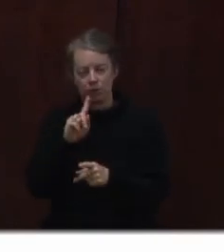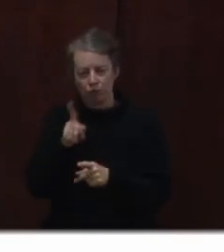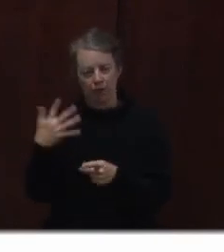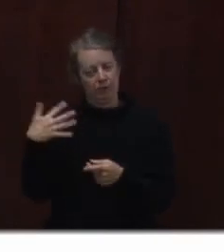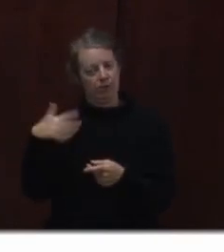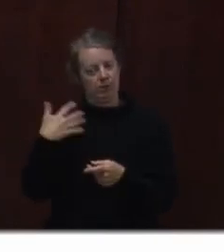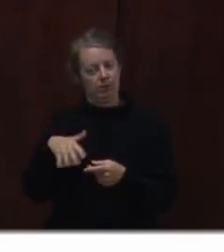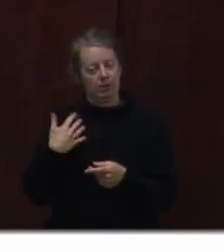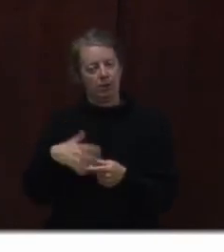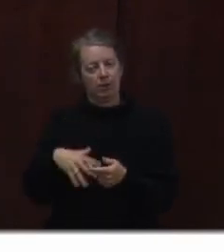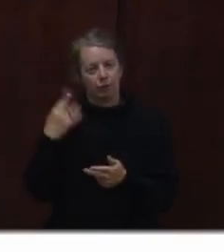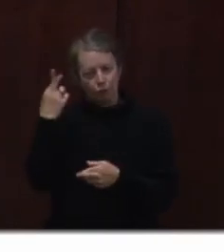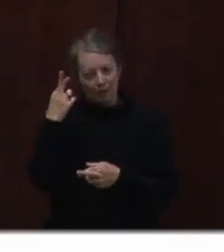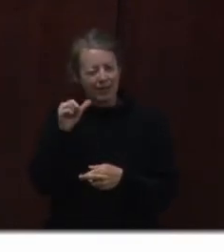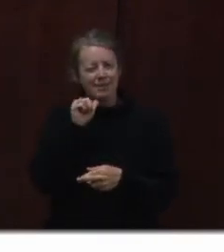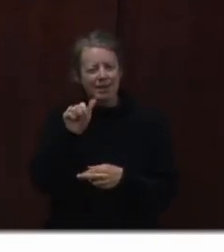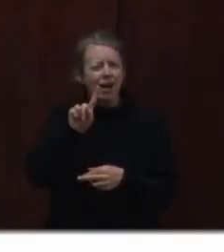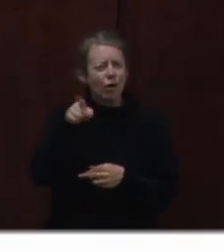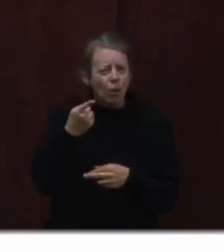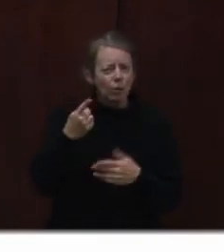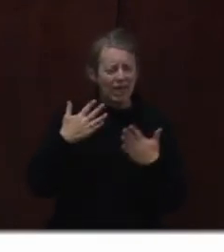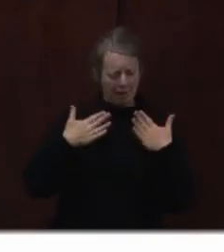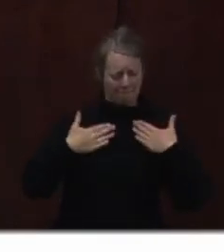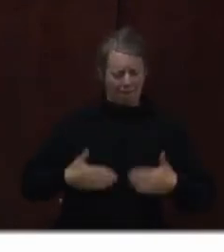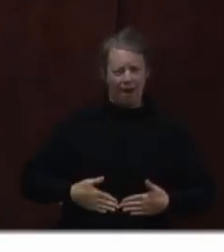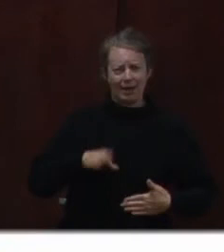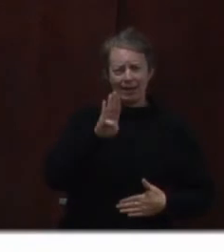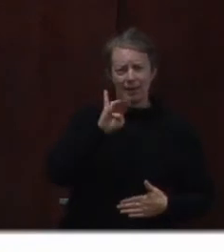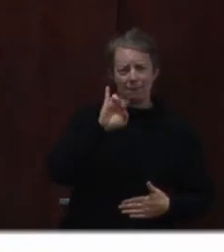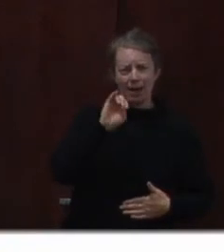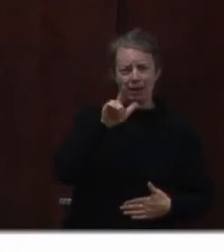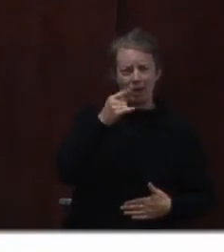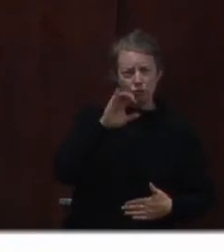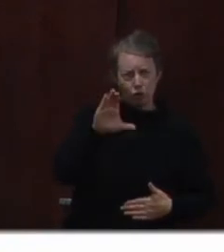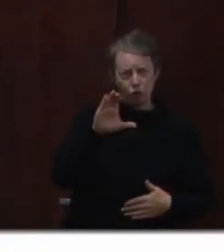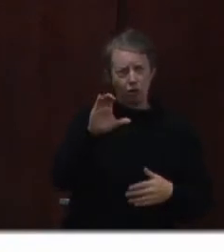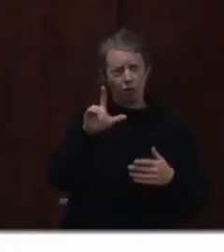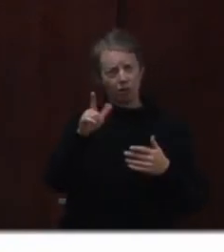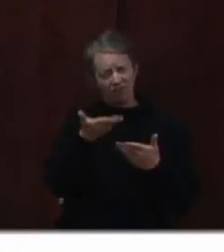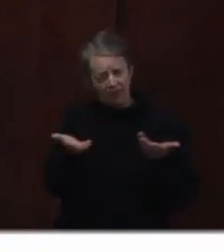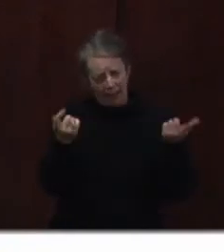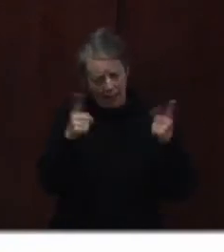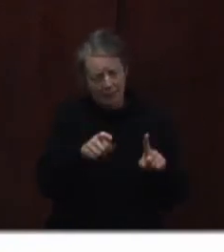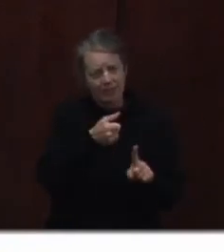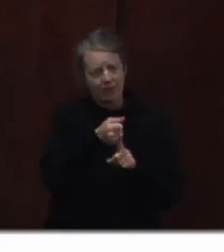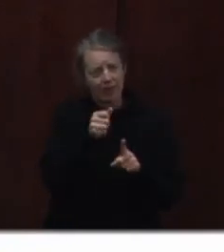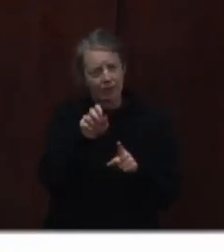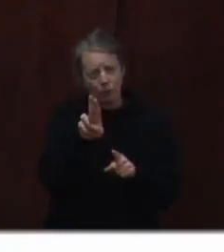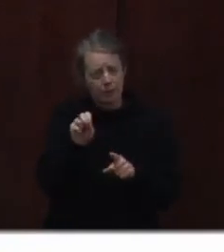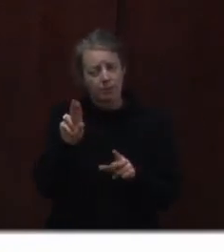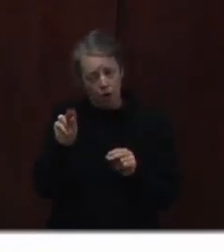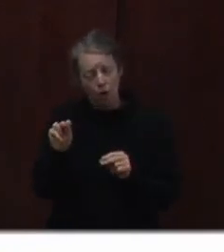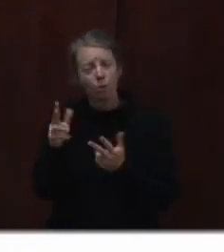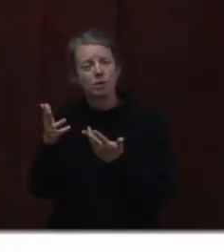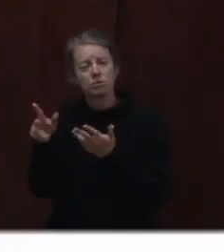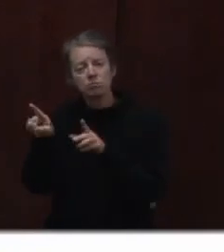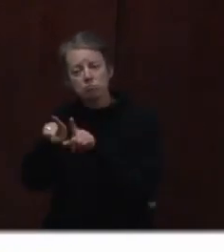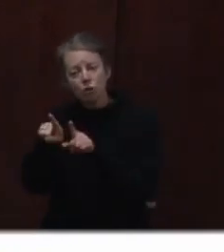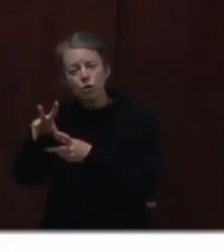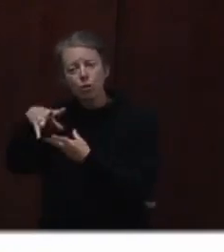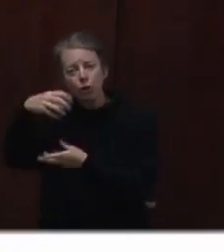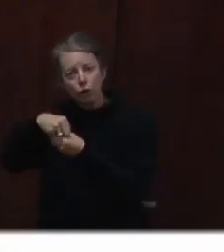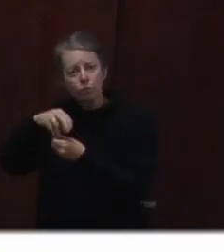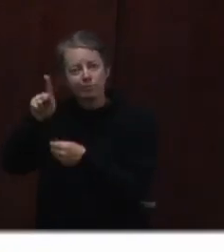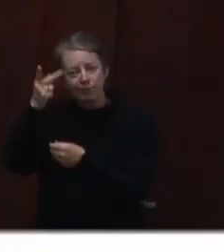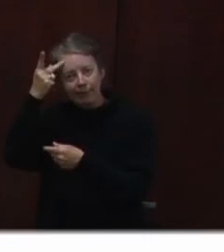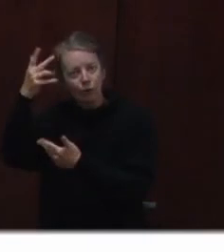just a biological phenomenon, it's a sociologic phenomenon that's affected our country. And I blew up Western North Carolina